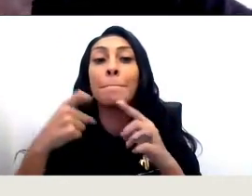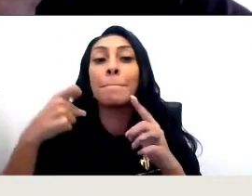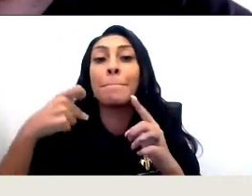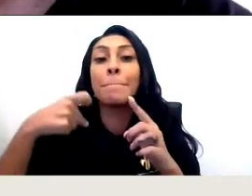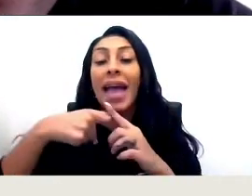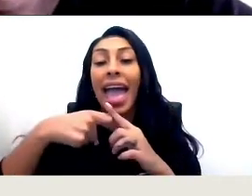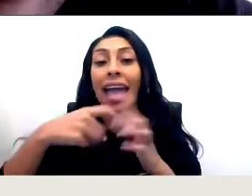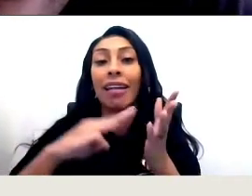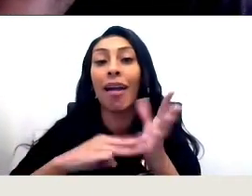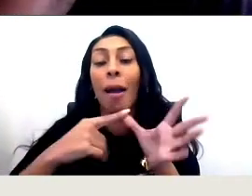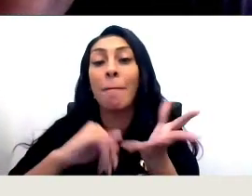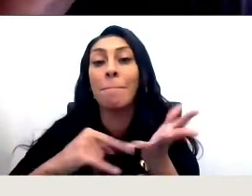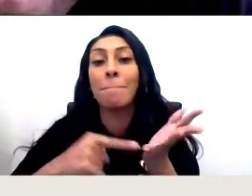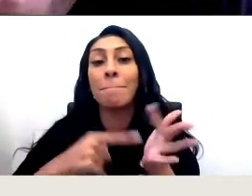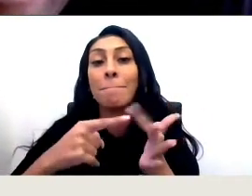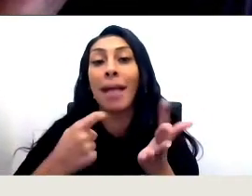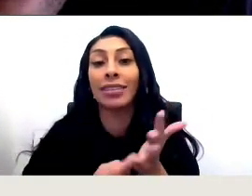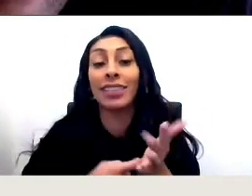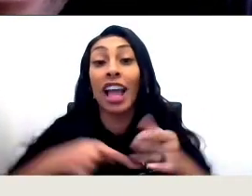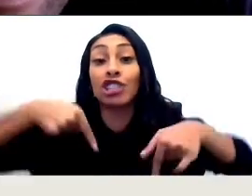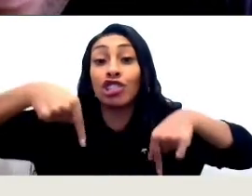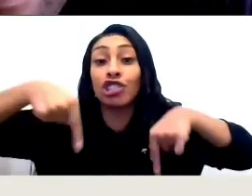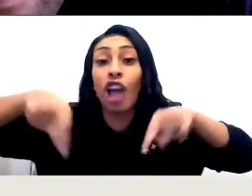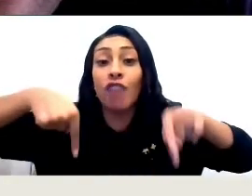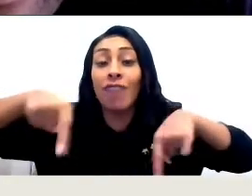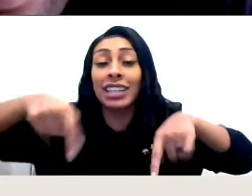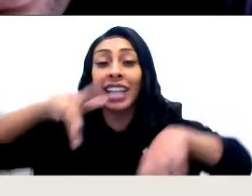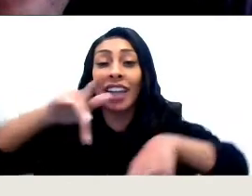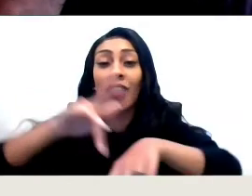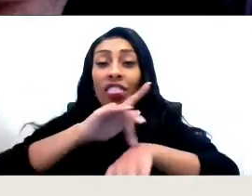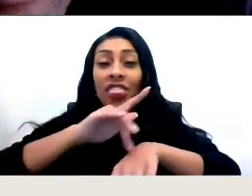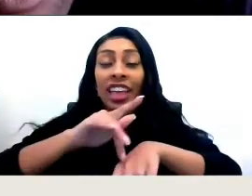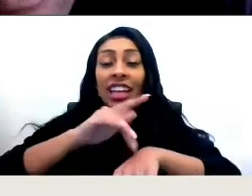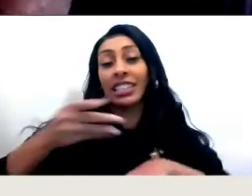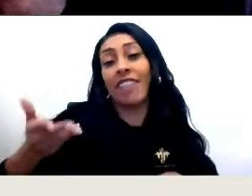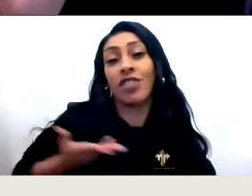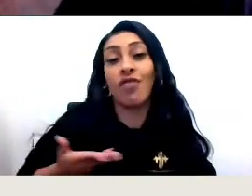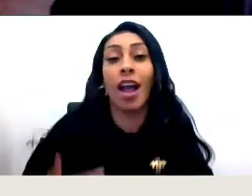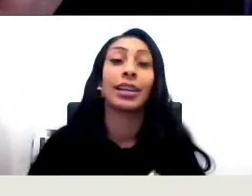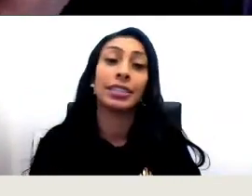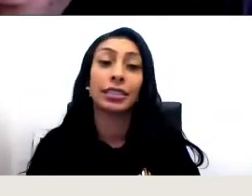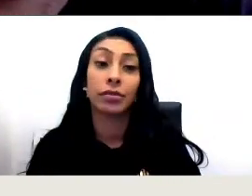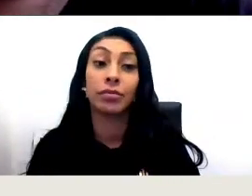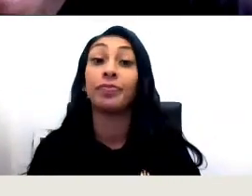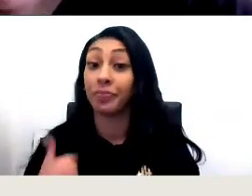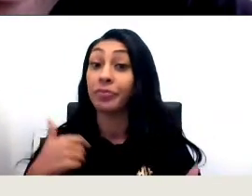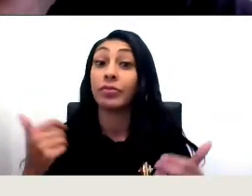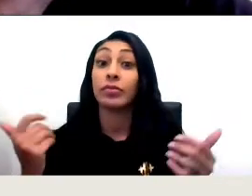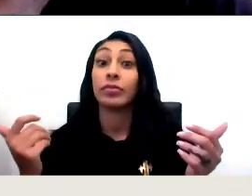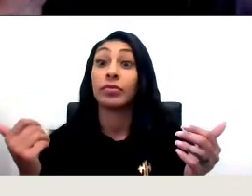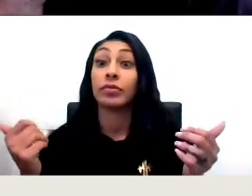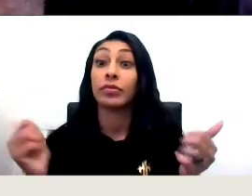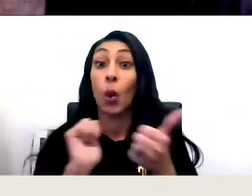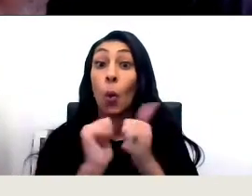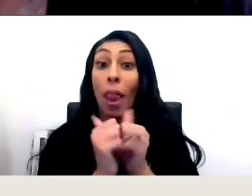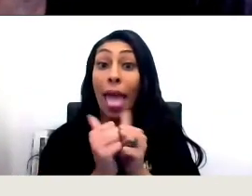She's a director for theatre rights. Right, okay. Yeah, wow. I'm collaborating with